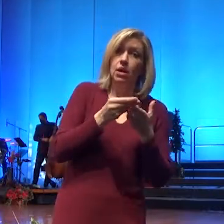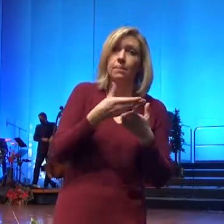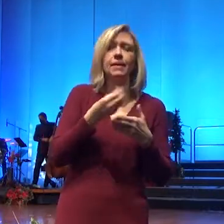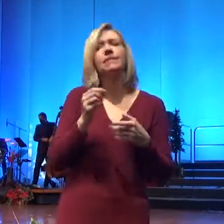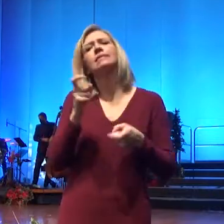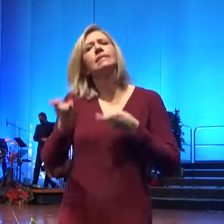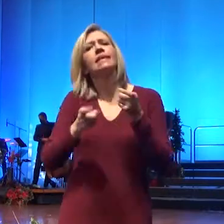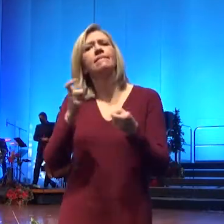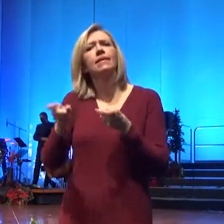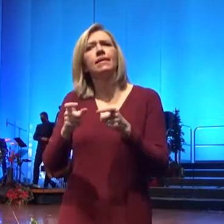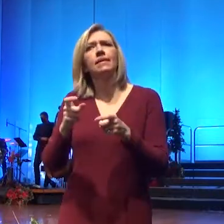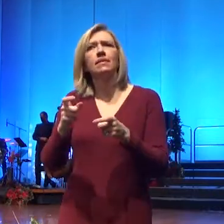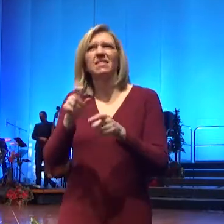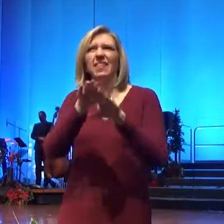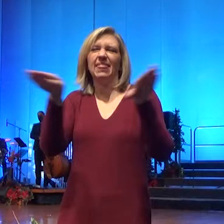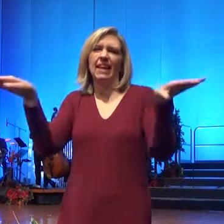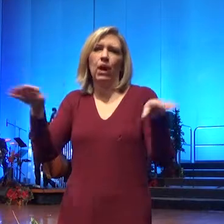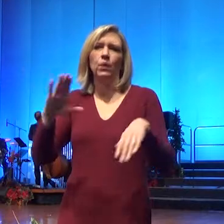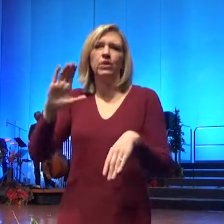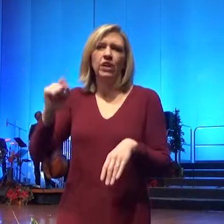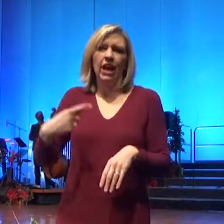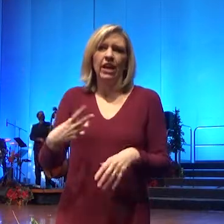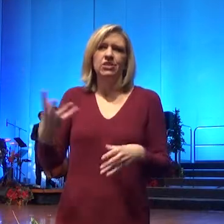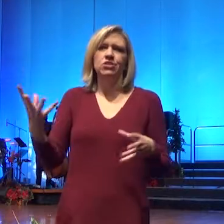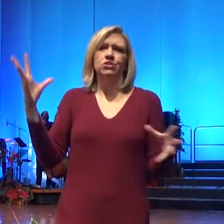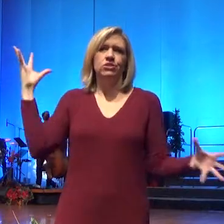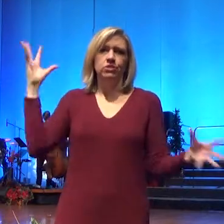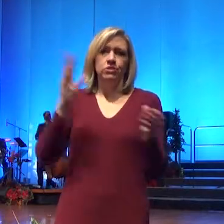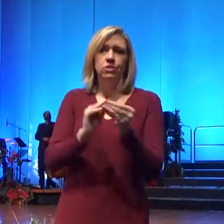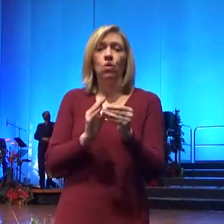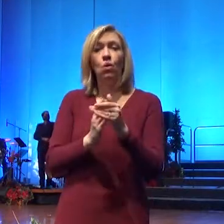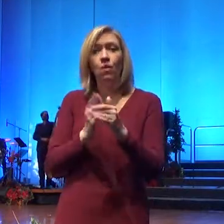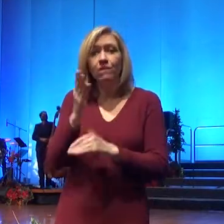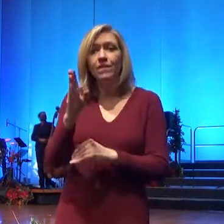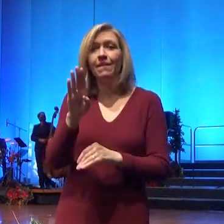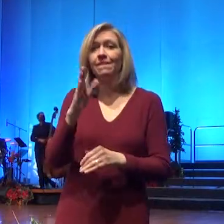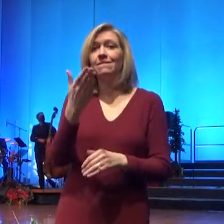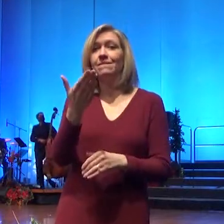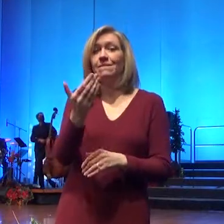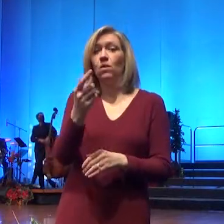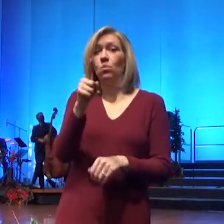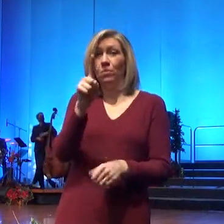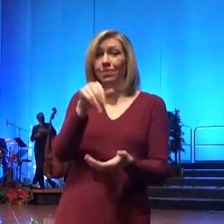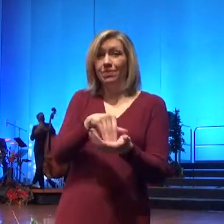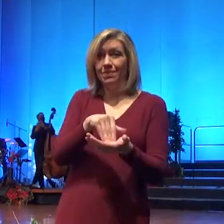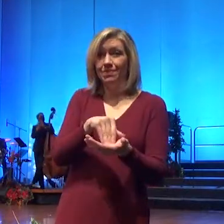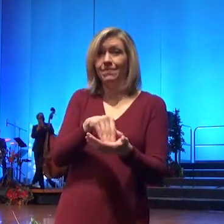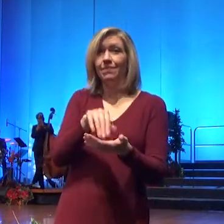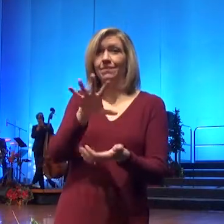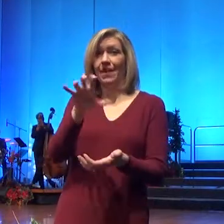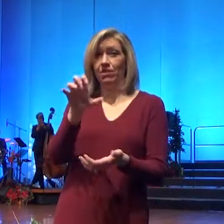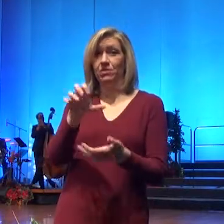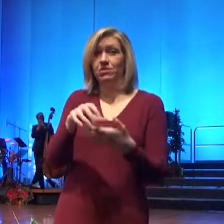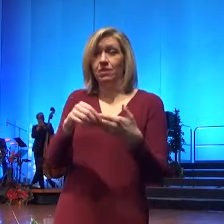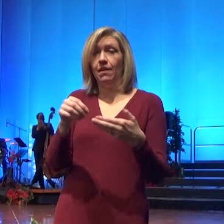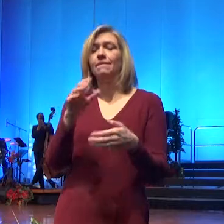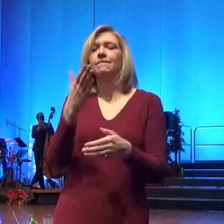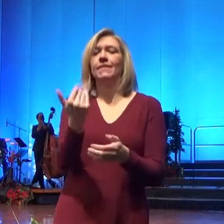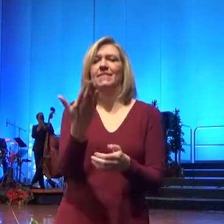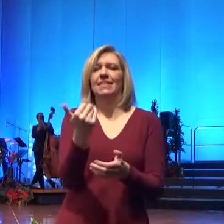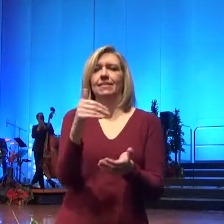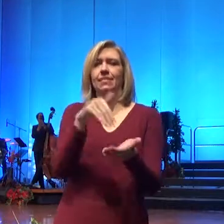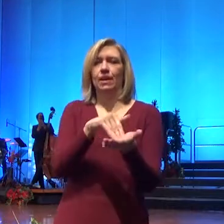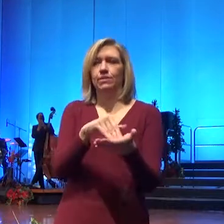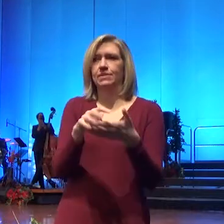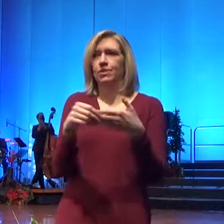and giving gifts at the counter and some cash have given over $15,000 to the Giving Tree this year.